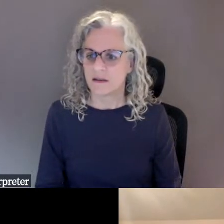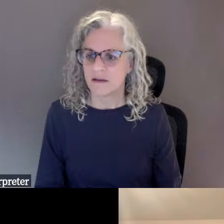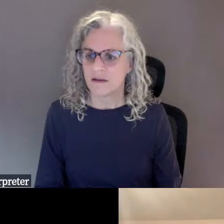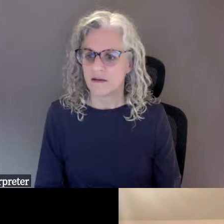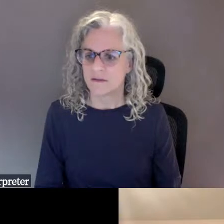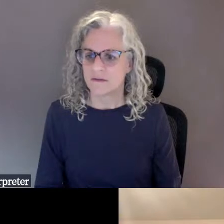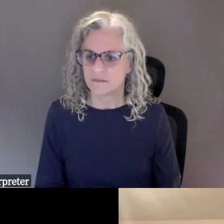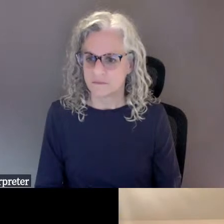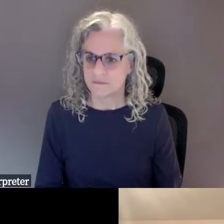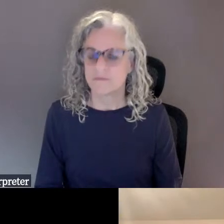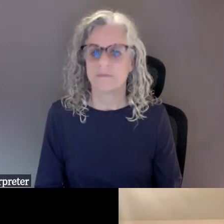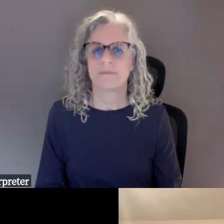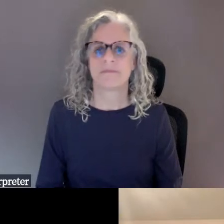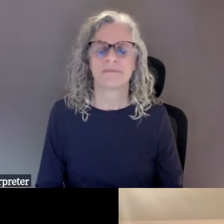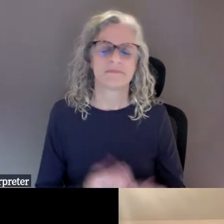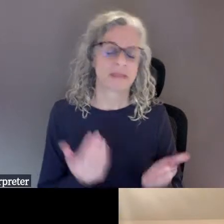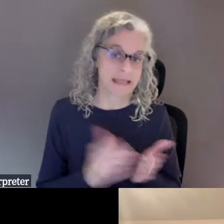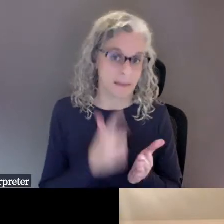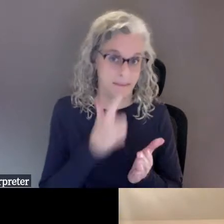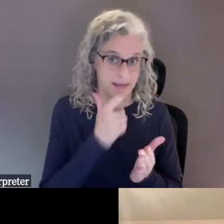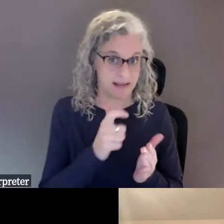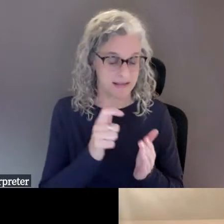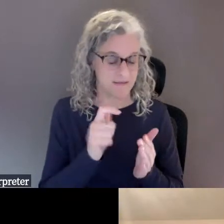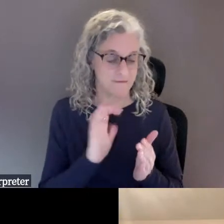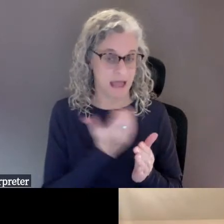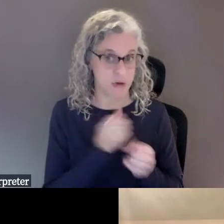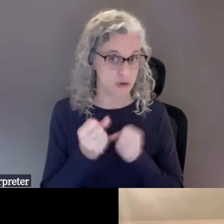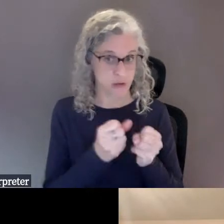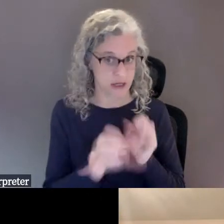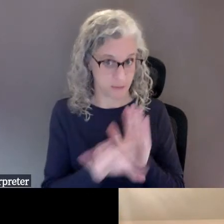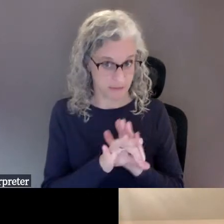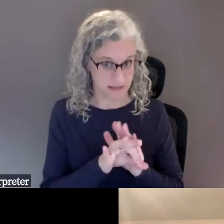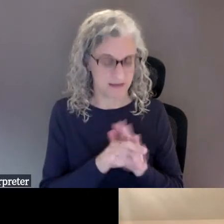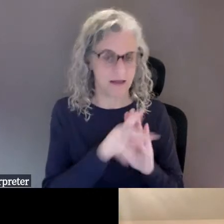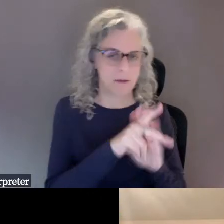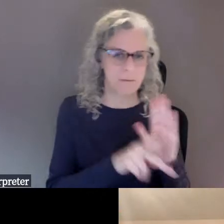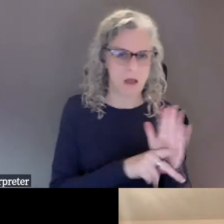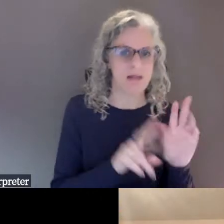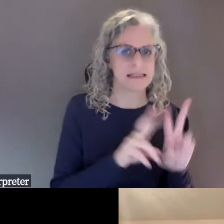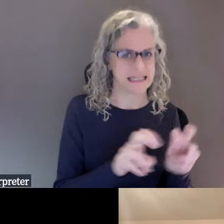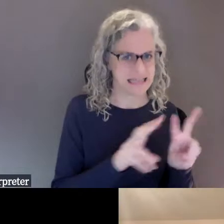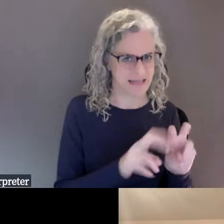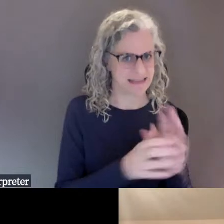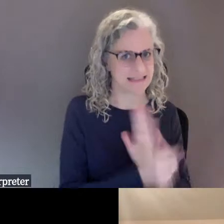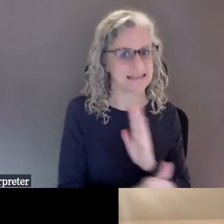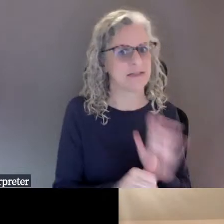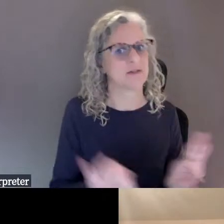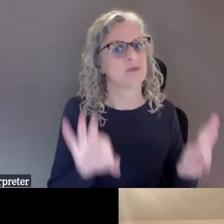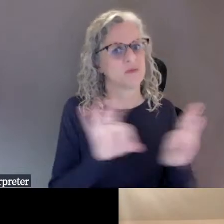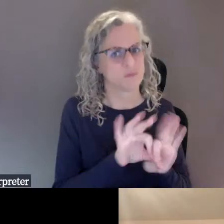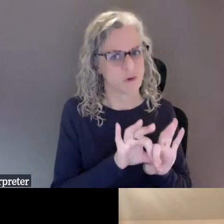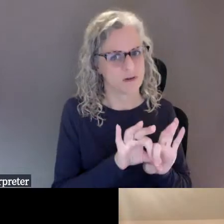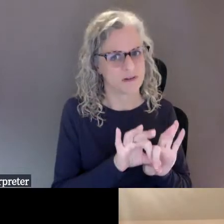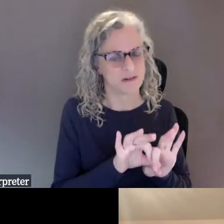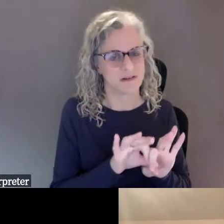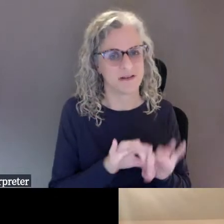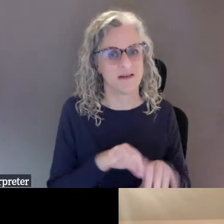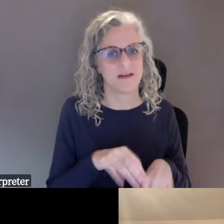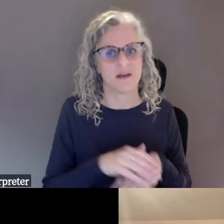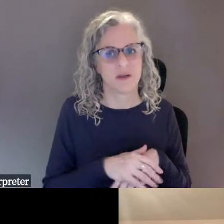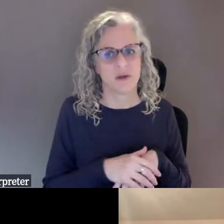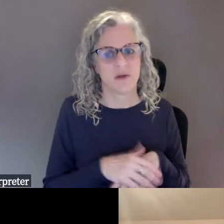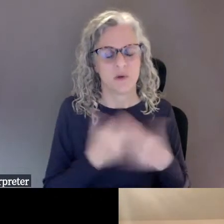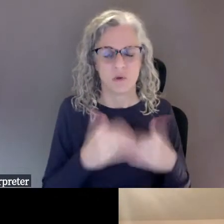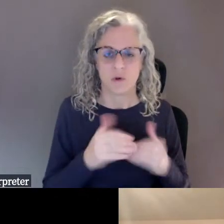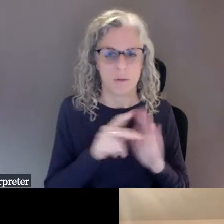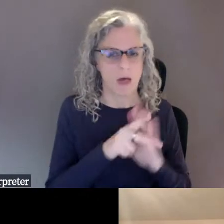Yeah, again, because of the tactics that we picked, policy analysis is super helpful. It can be very dense, and so just knowing how to read through